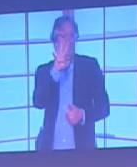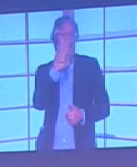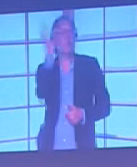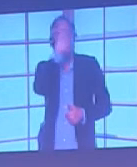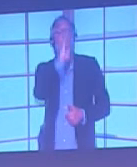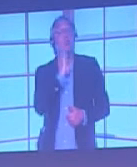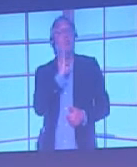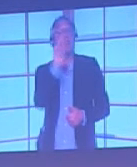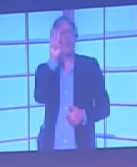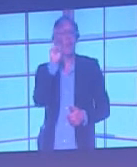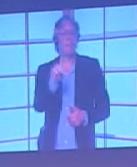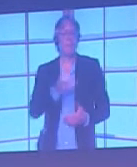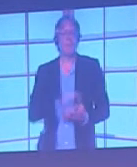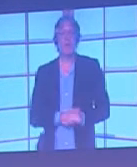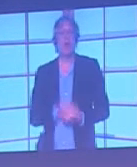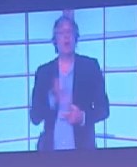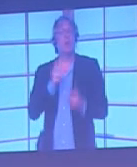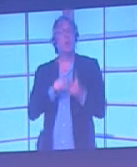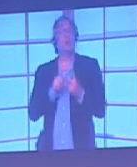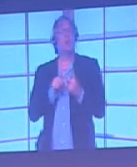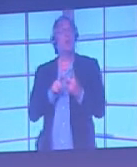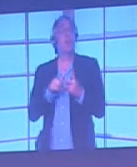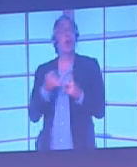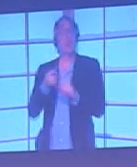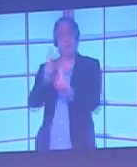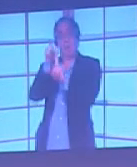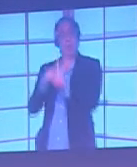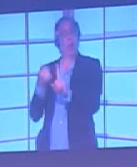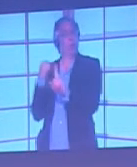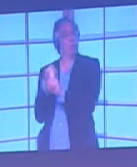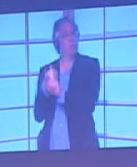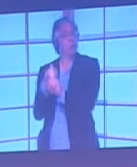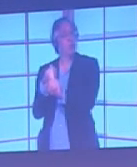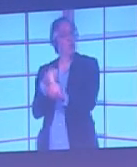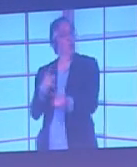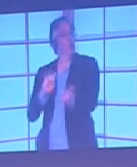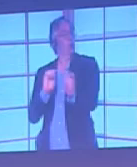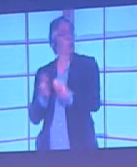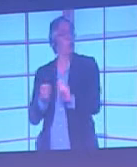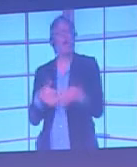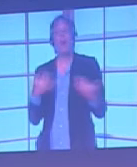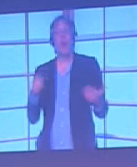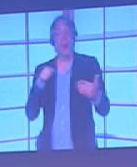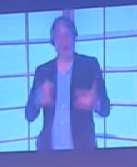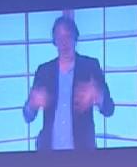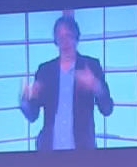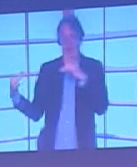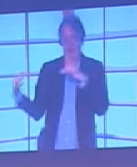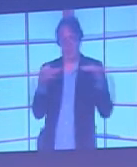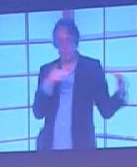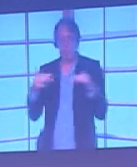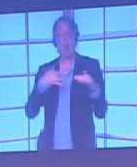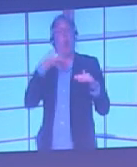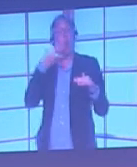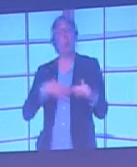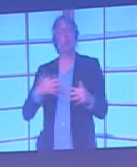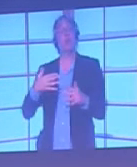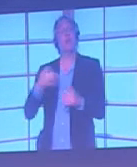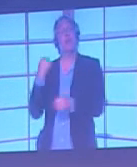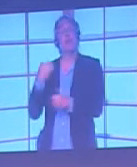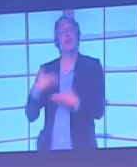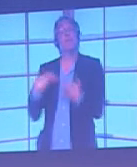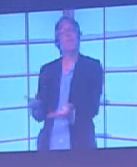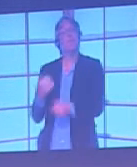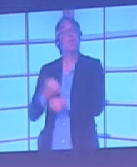the Captains of Change project to encourage the employment of disabled people within the game. And we will hear more about